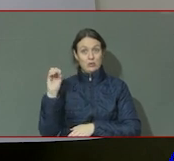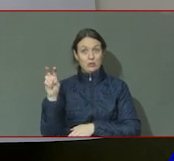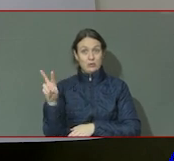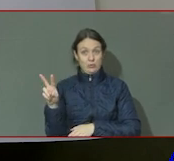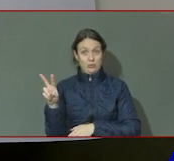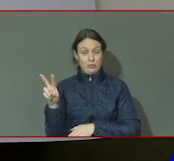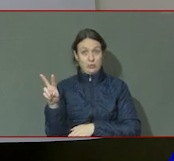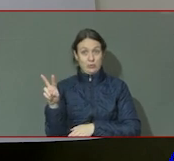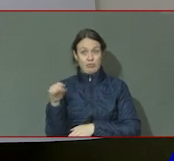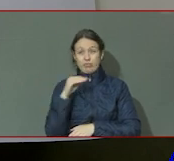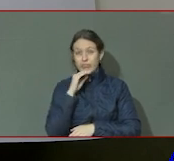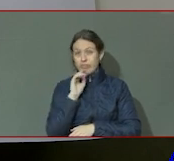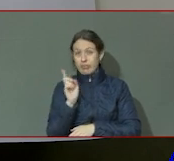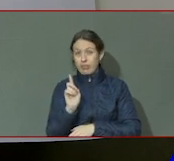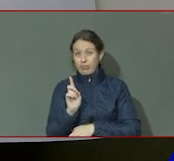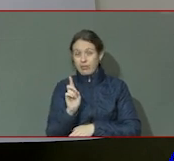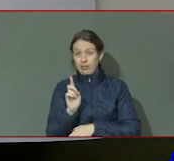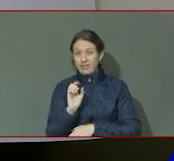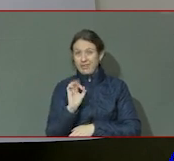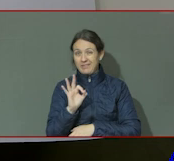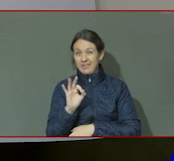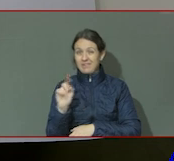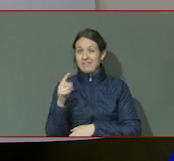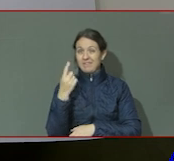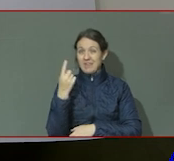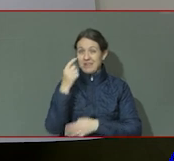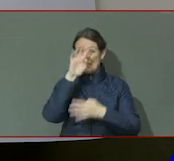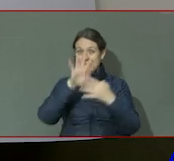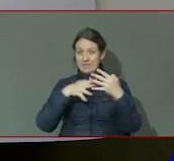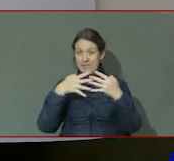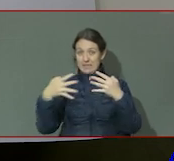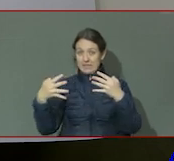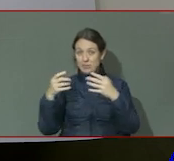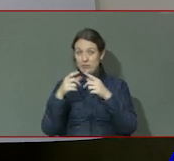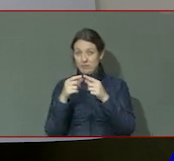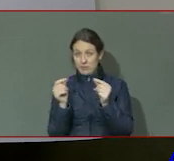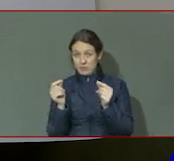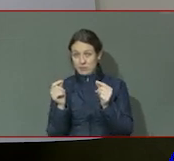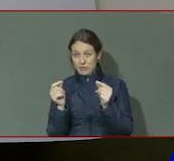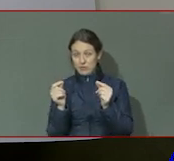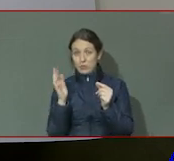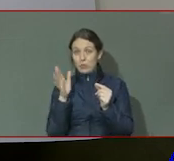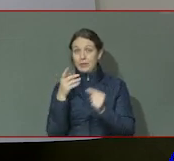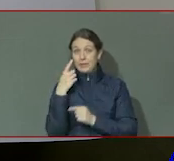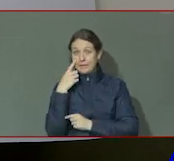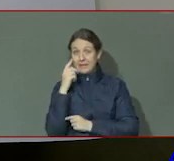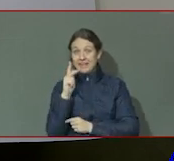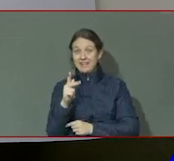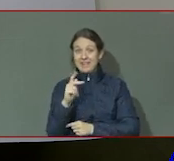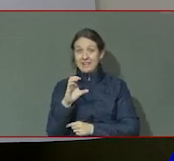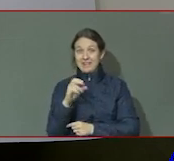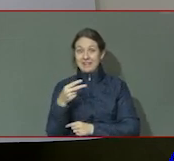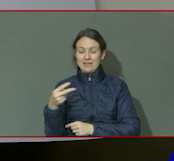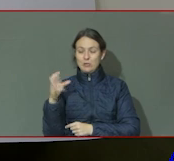So that means if I completed that first table of mine, I would have get that Kc is